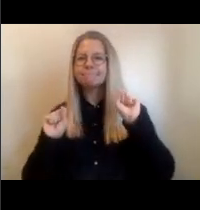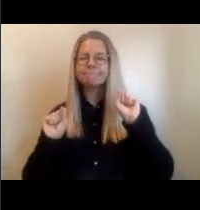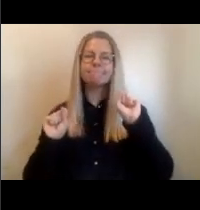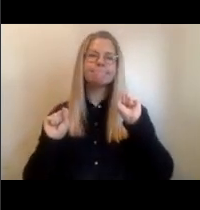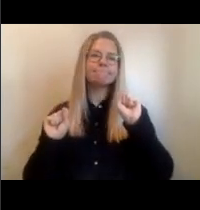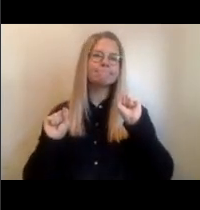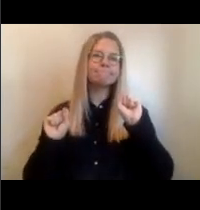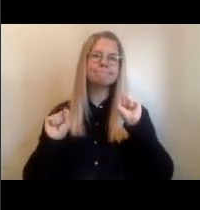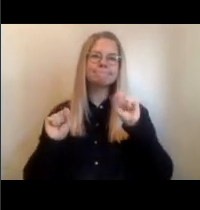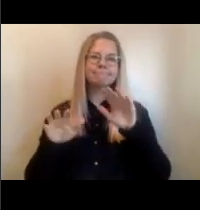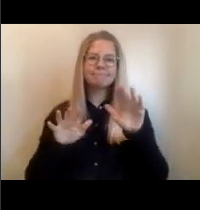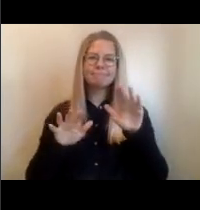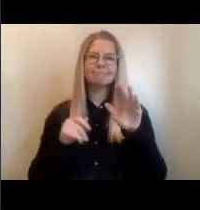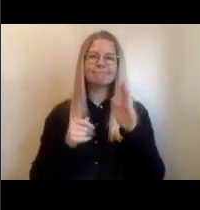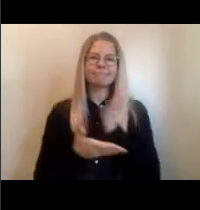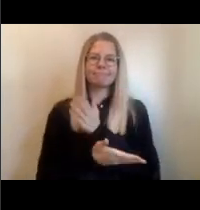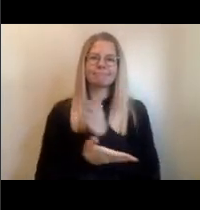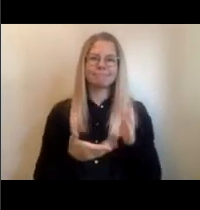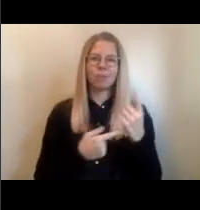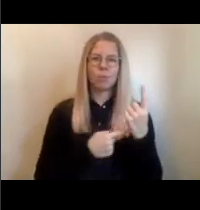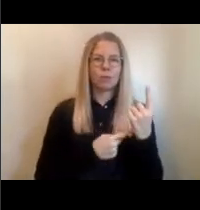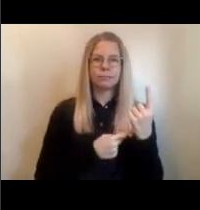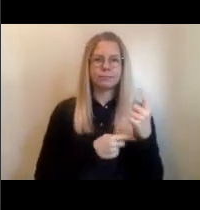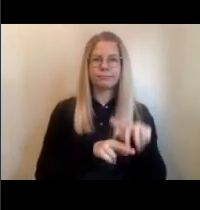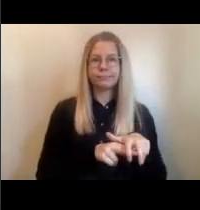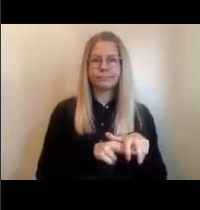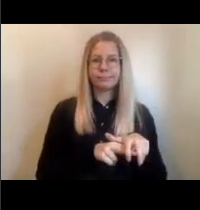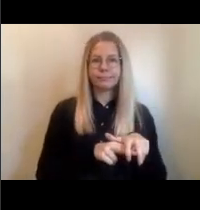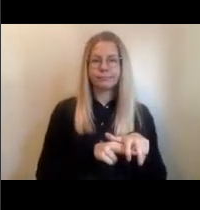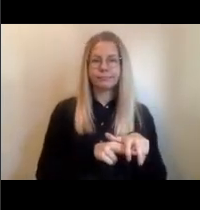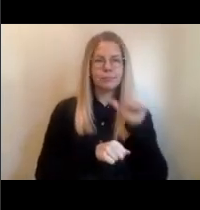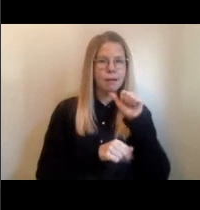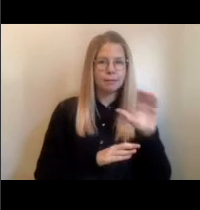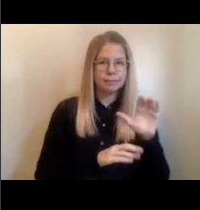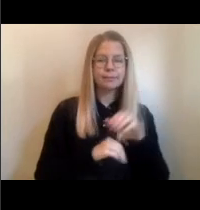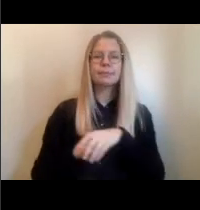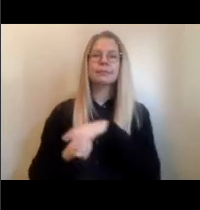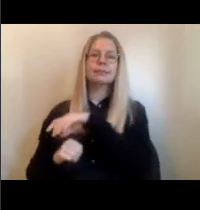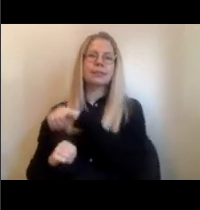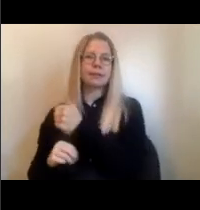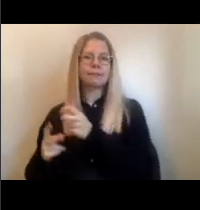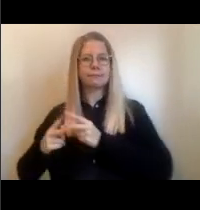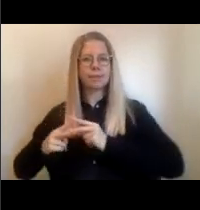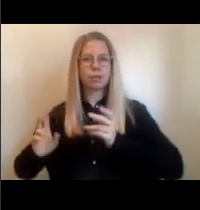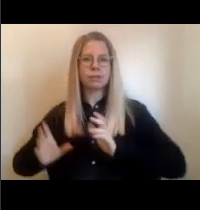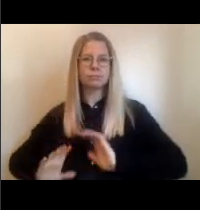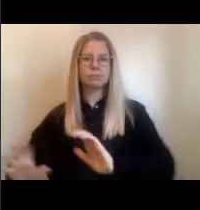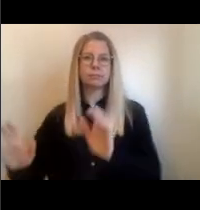active? 1 is not at all active, 10 is very active.